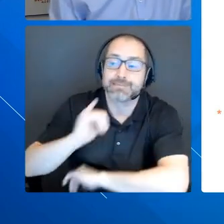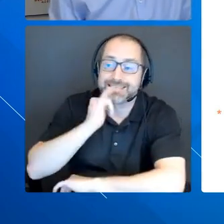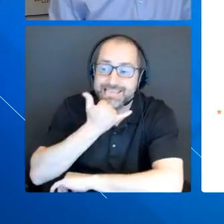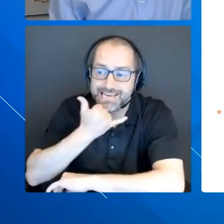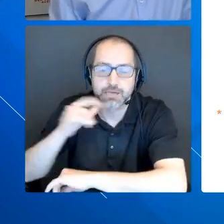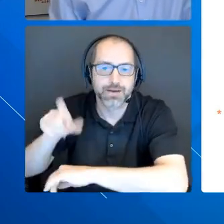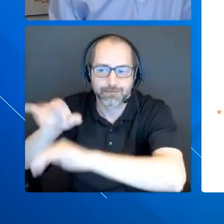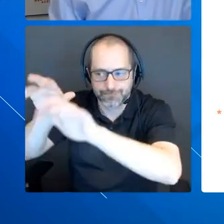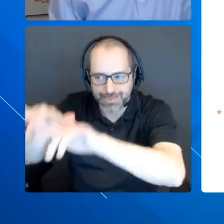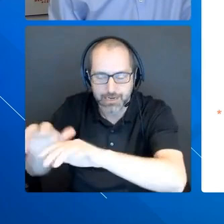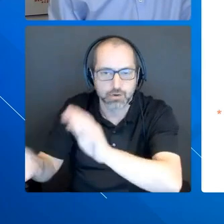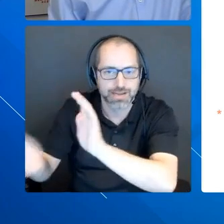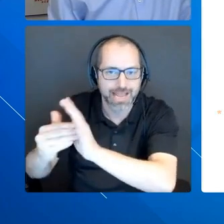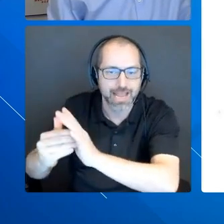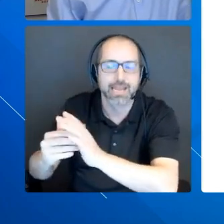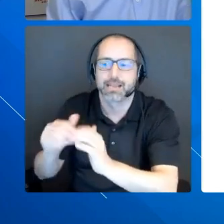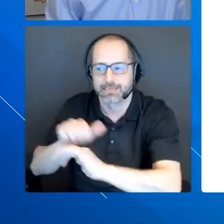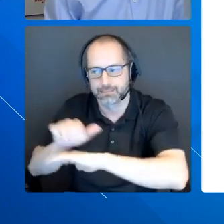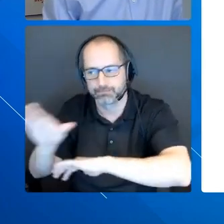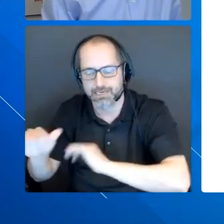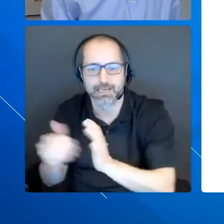and resubmit.